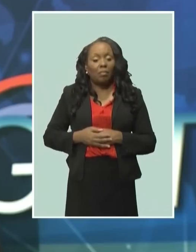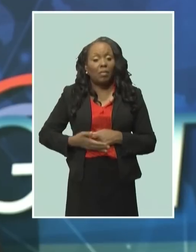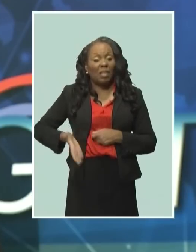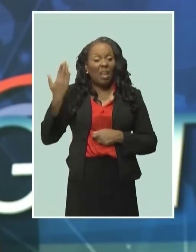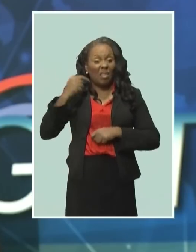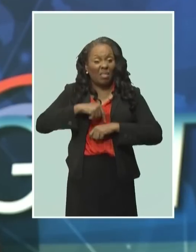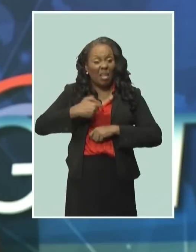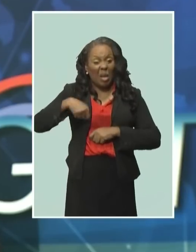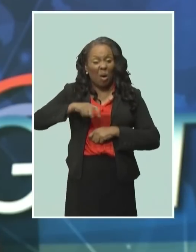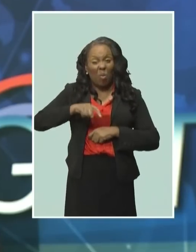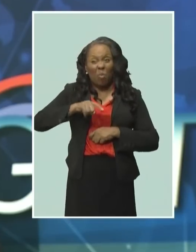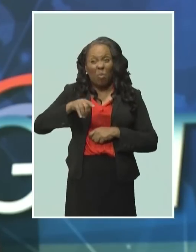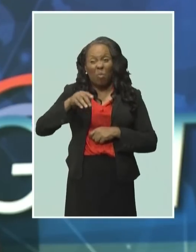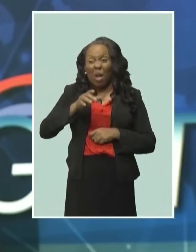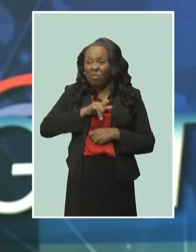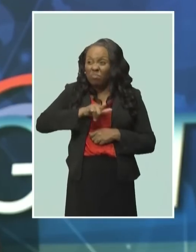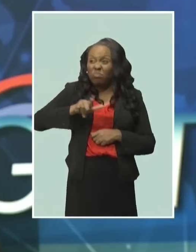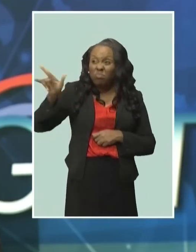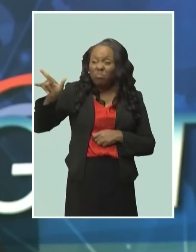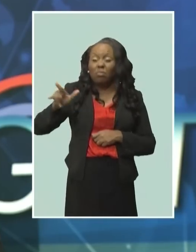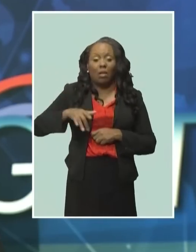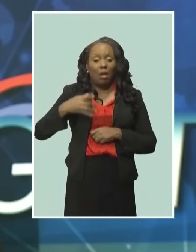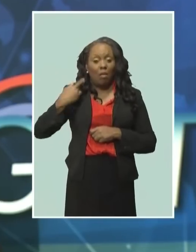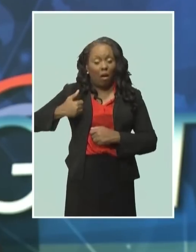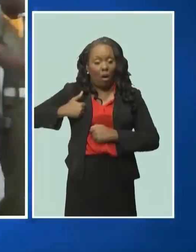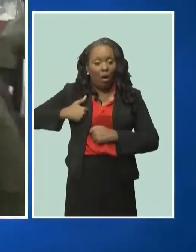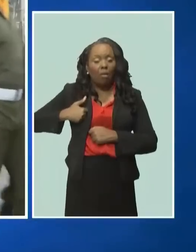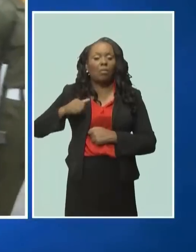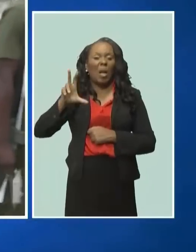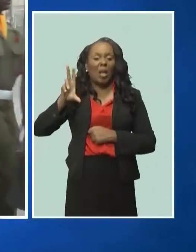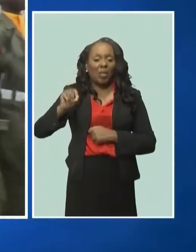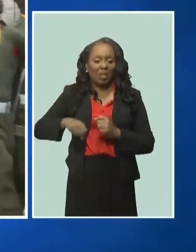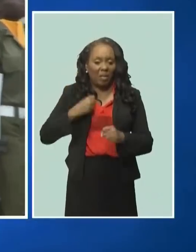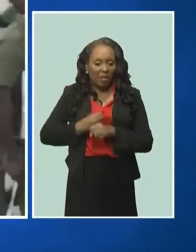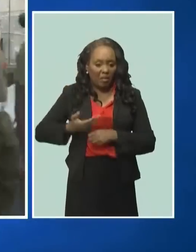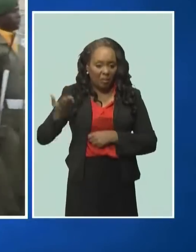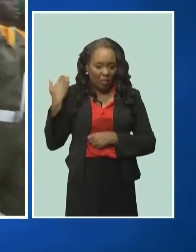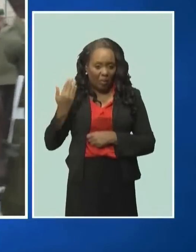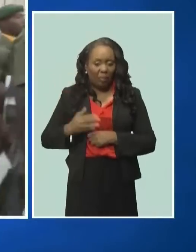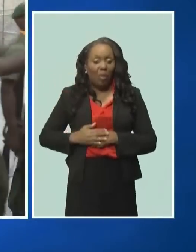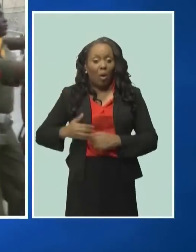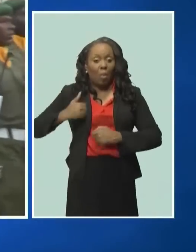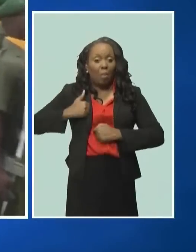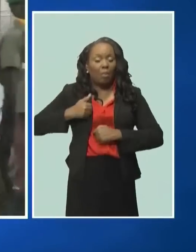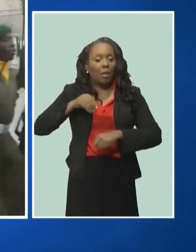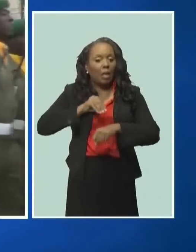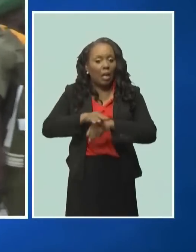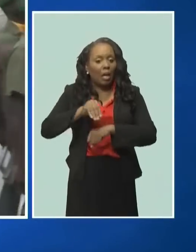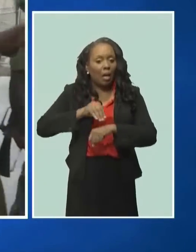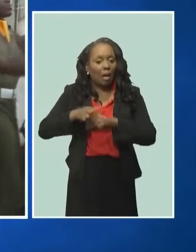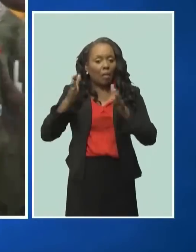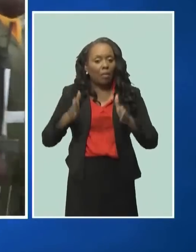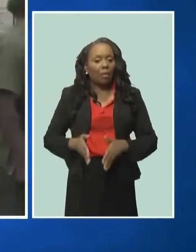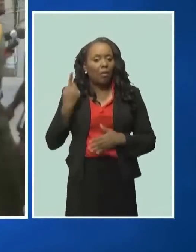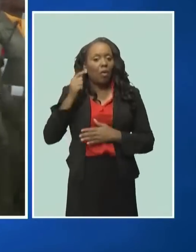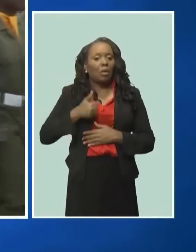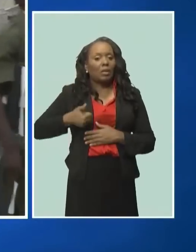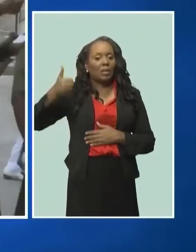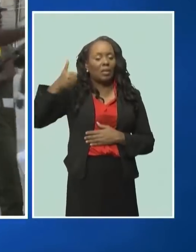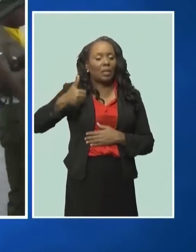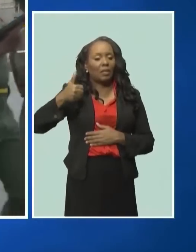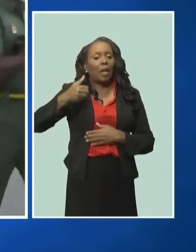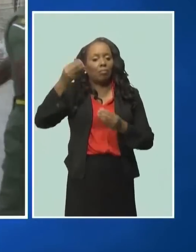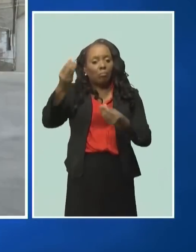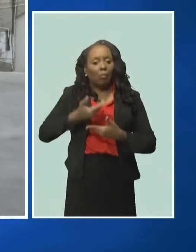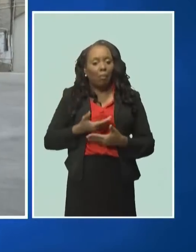for Operation Restore Democracy. Military advisor to the Chief of Staff, Lieutenant Colonel Carlos Lovell, made the disclosure this